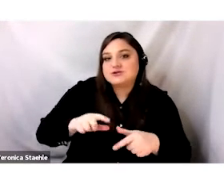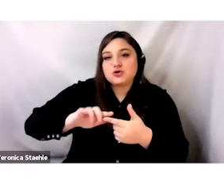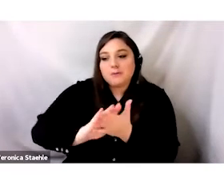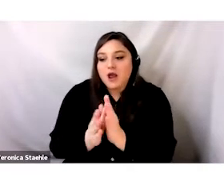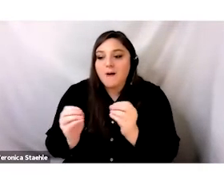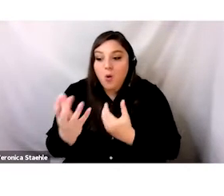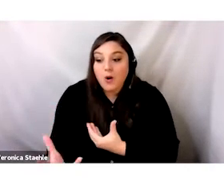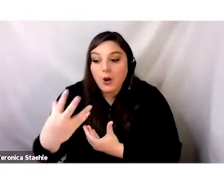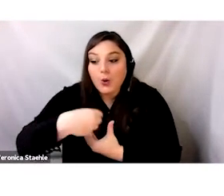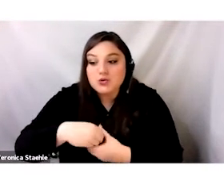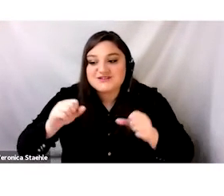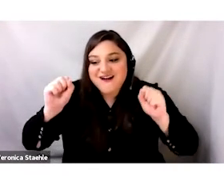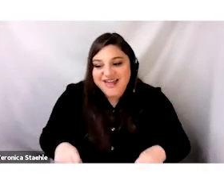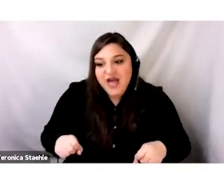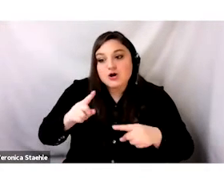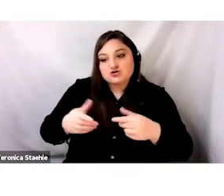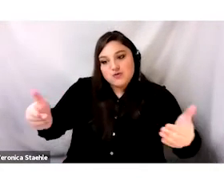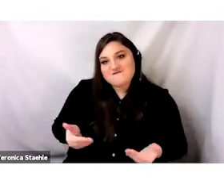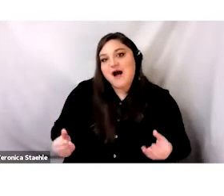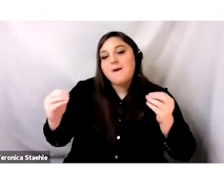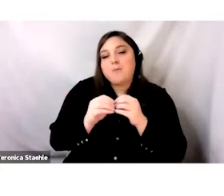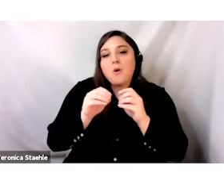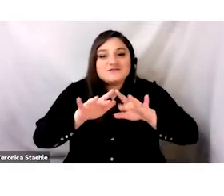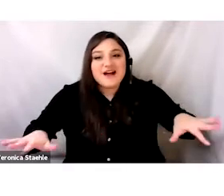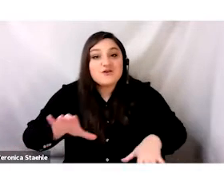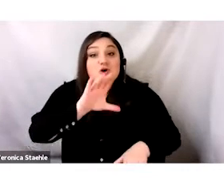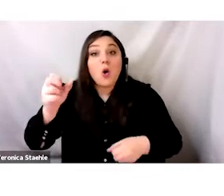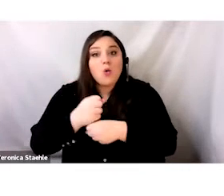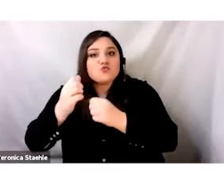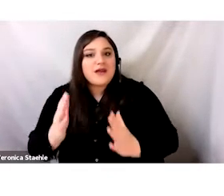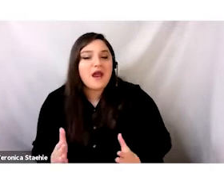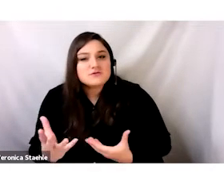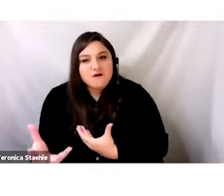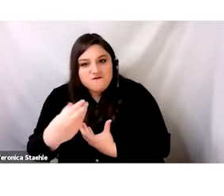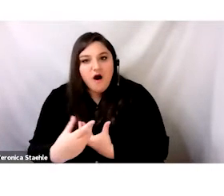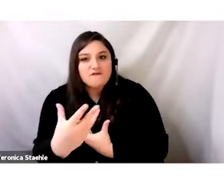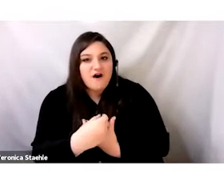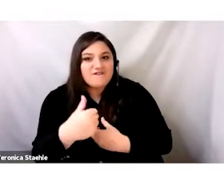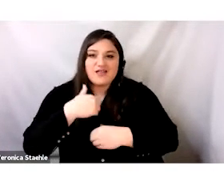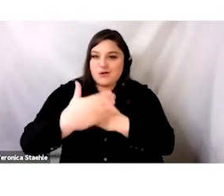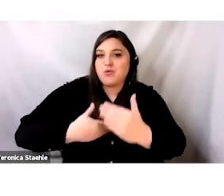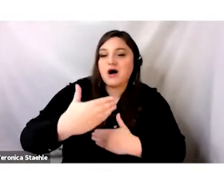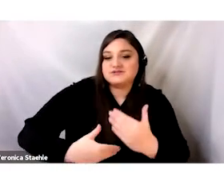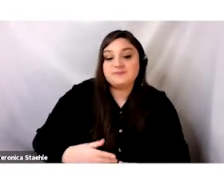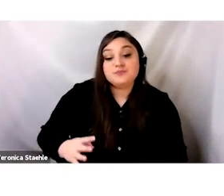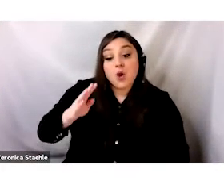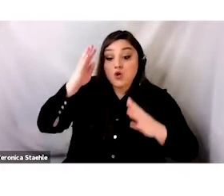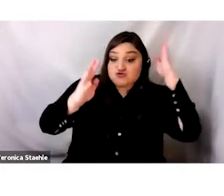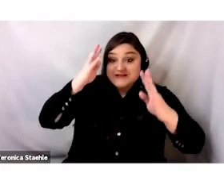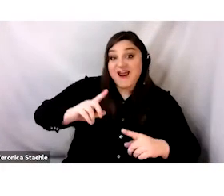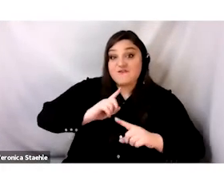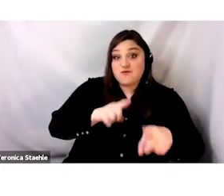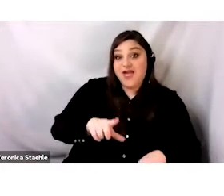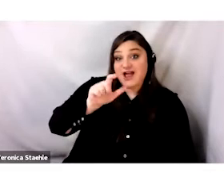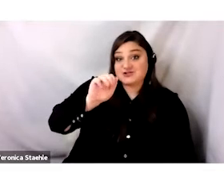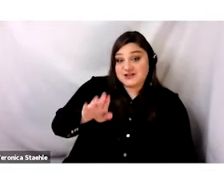us inviting diverse co-creators to be a part of that process. Creative Reaction Lab educates, trains, and challenges